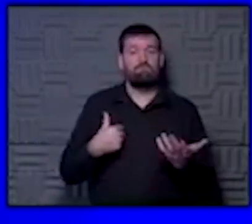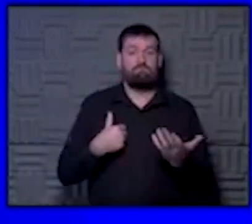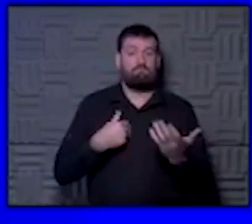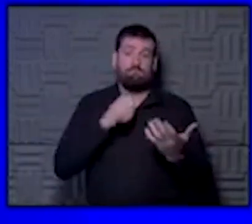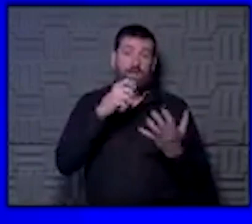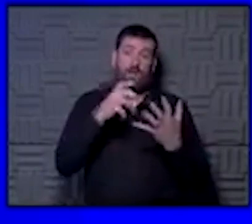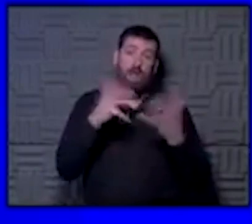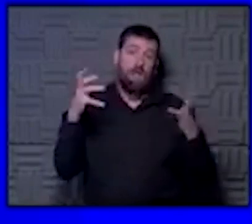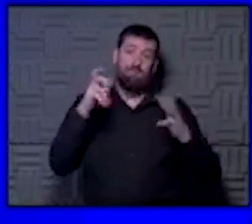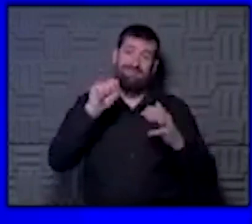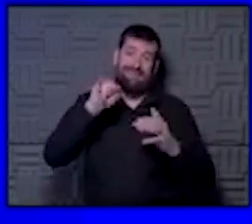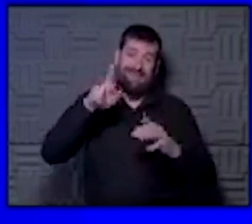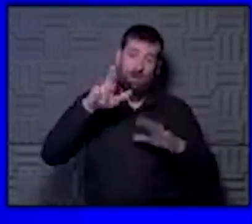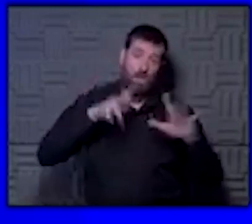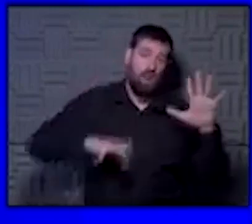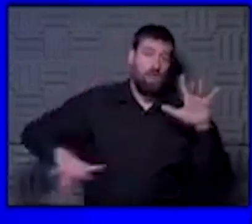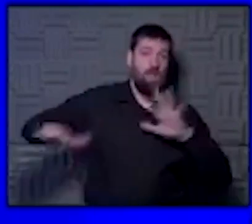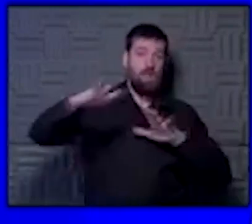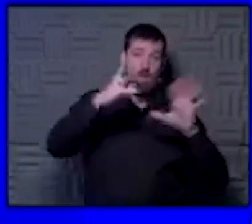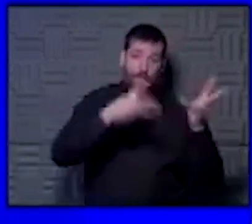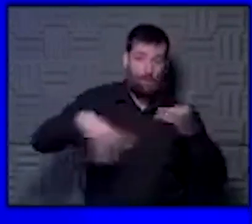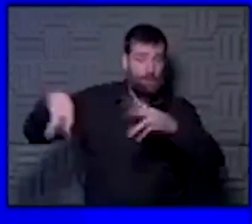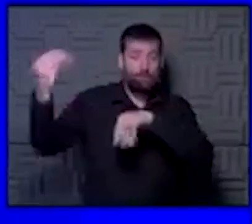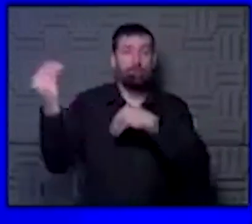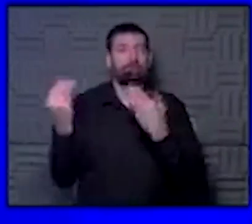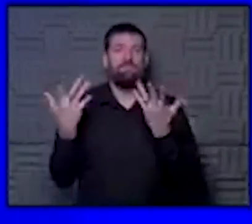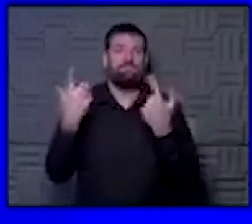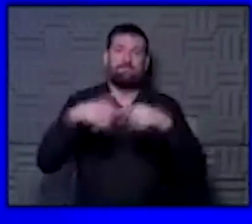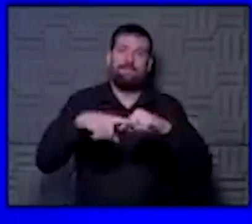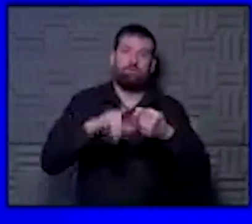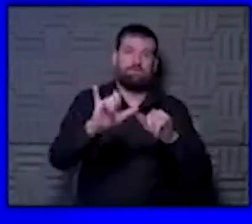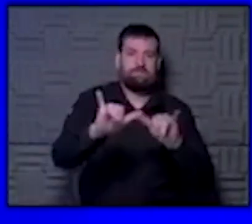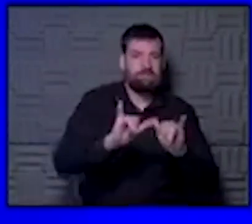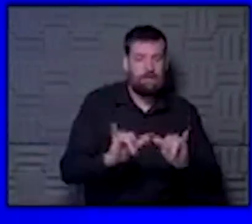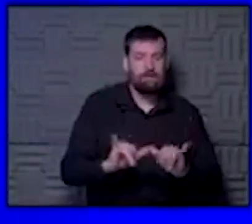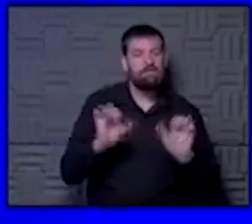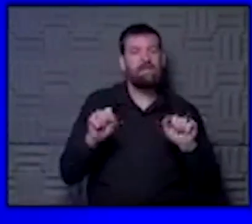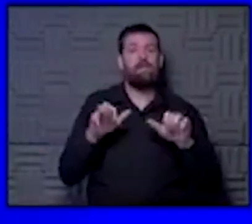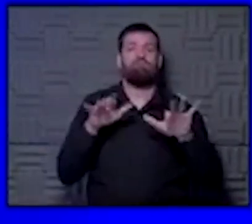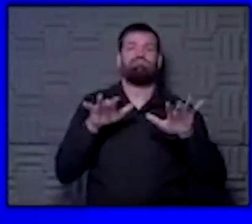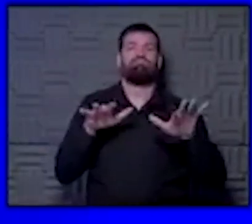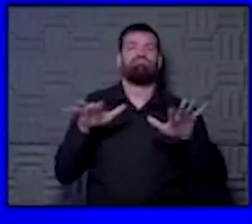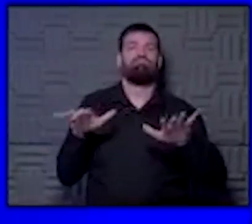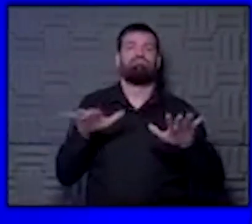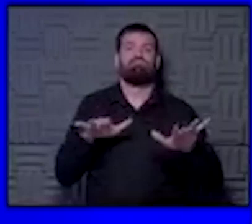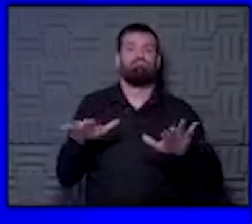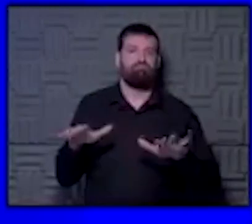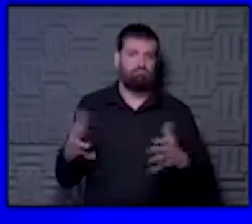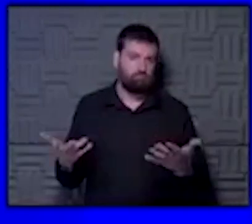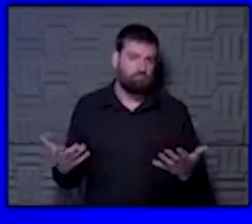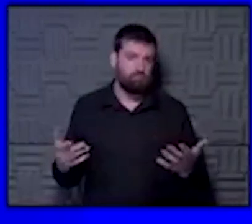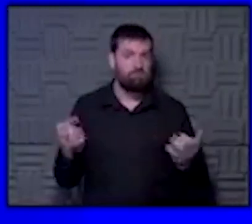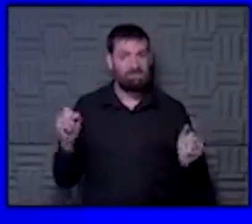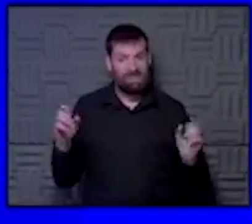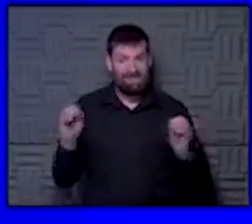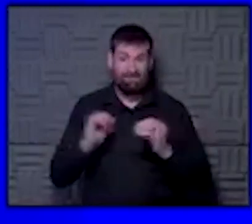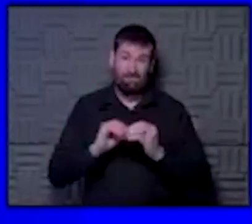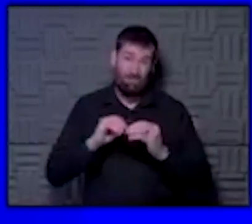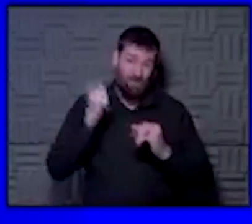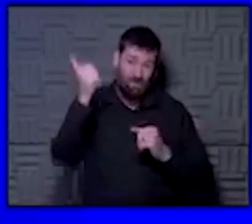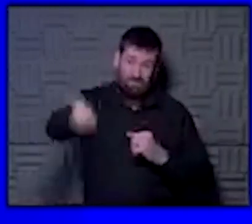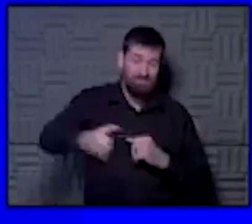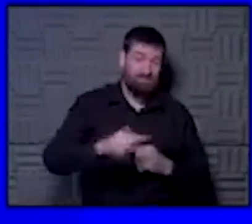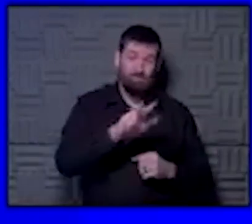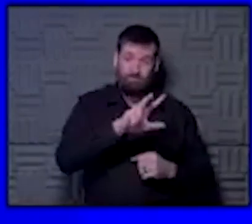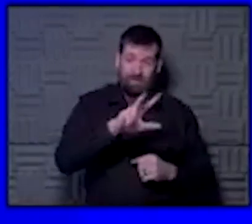those droplets can hang in the air depending on how heavy they are, how big they are. And if they can move to areas, they can move further than 3 feet, than